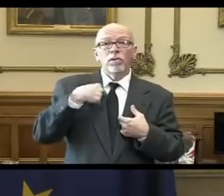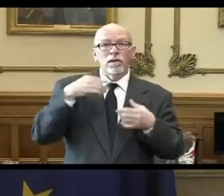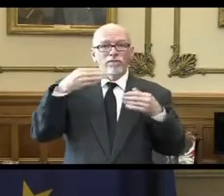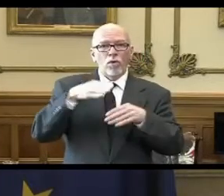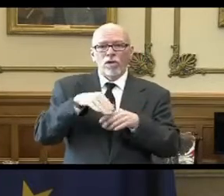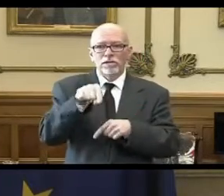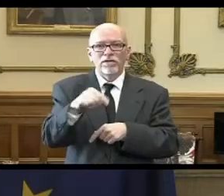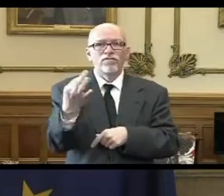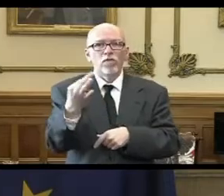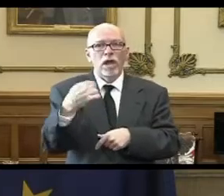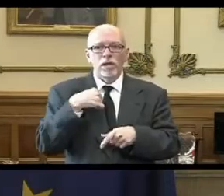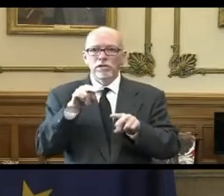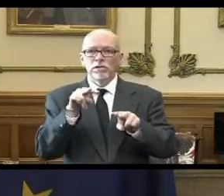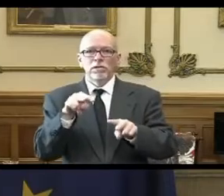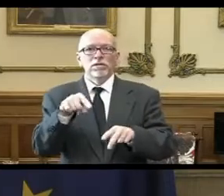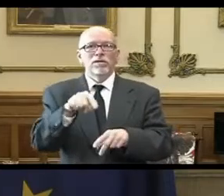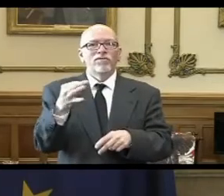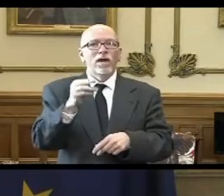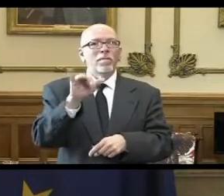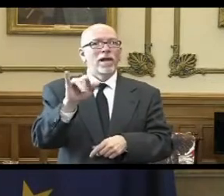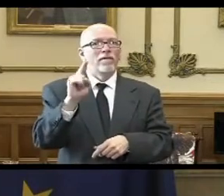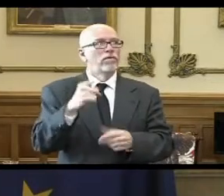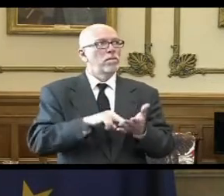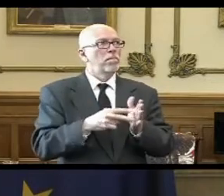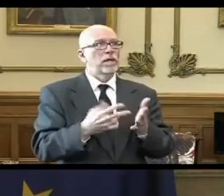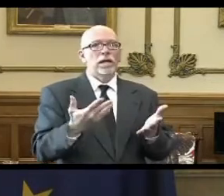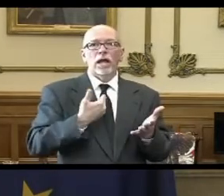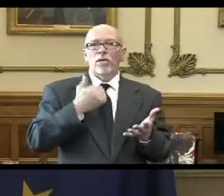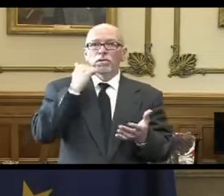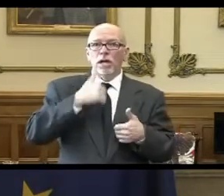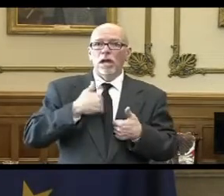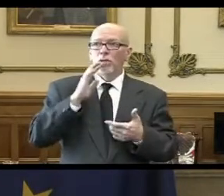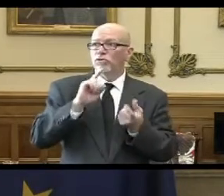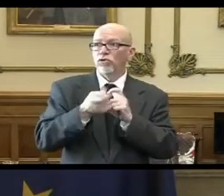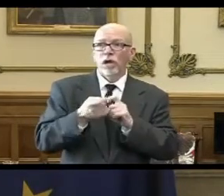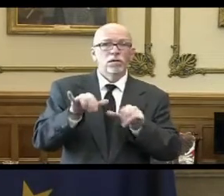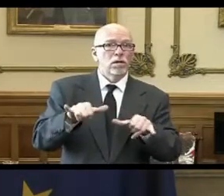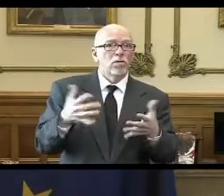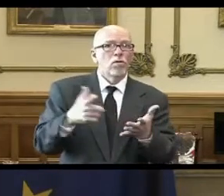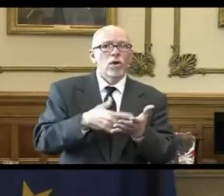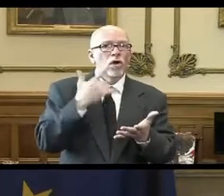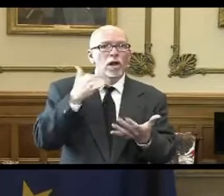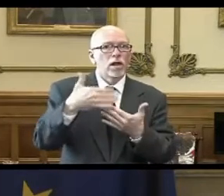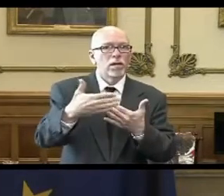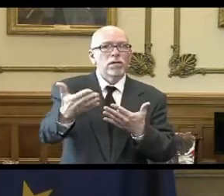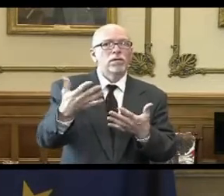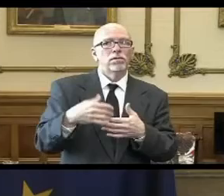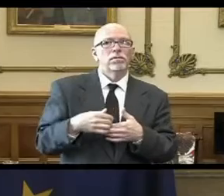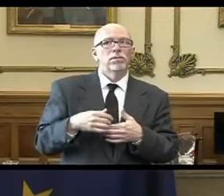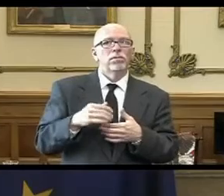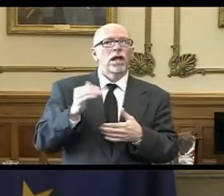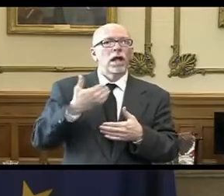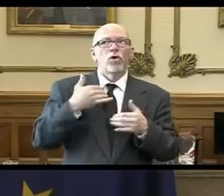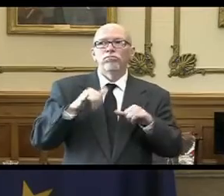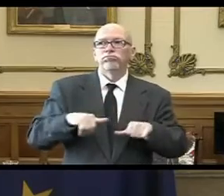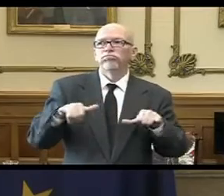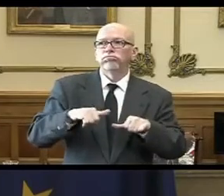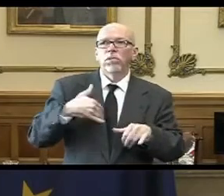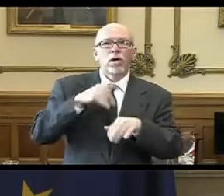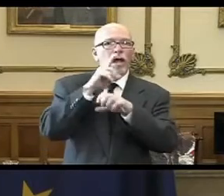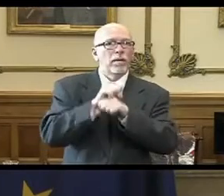Friday and what May 1st will mean to our daily lives and our once routines, our